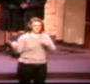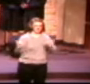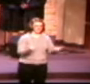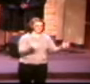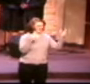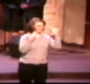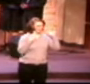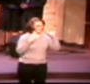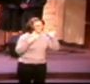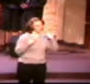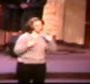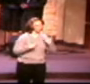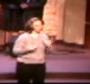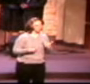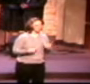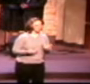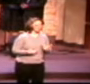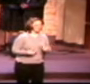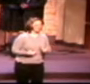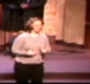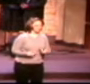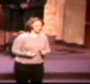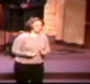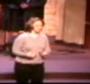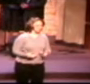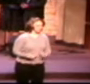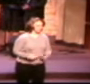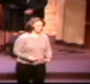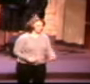wretch like me.